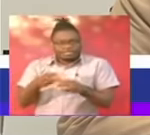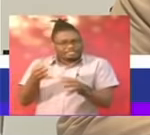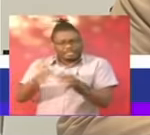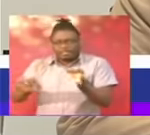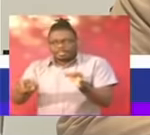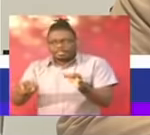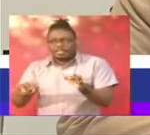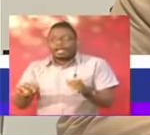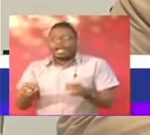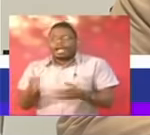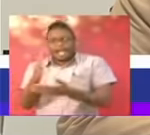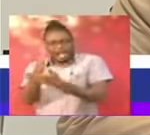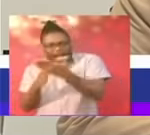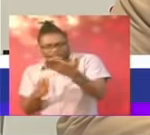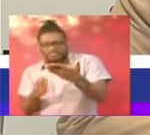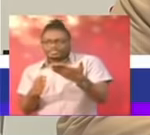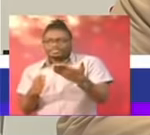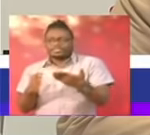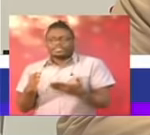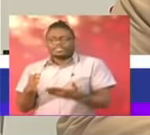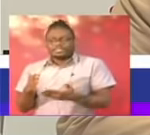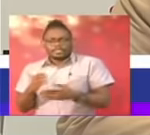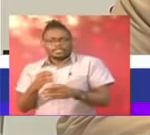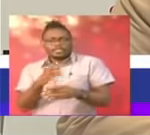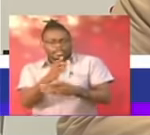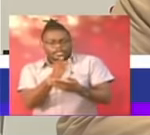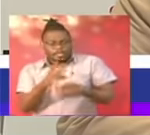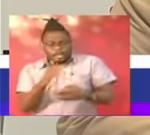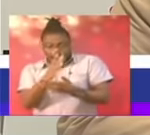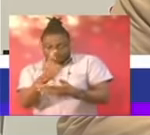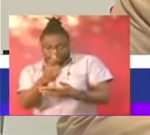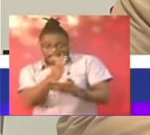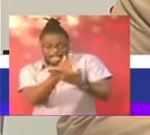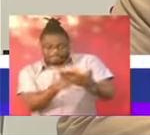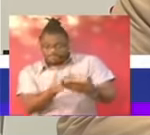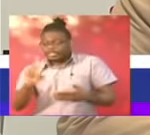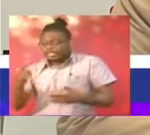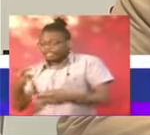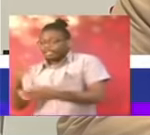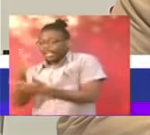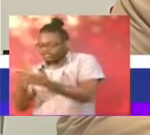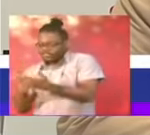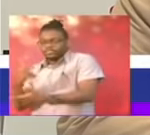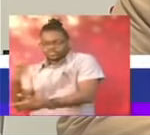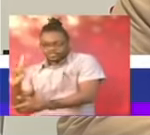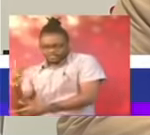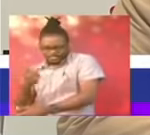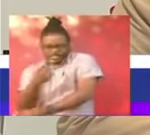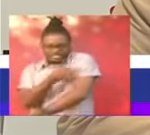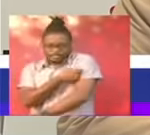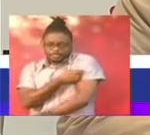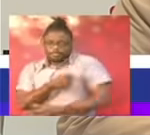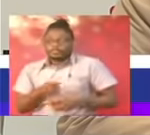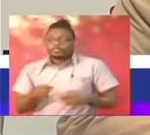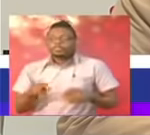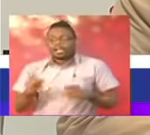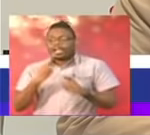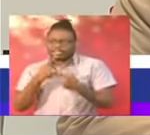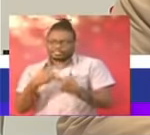dose and the next half is reserved for the second dose. Now, your first question is actually more a question within the clinical